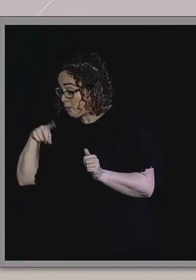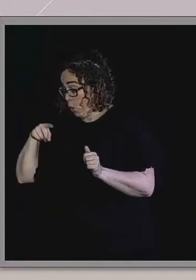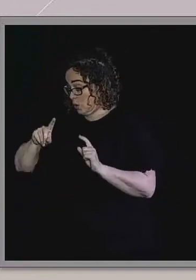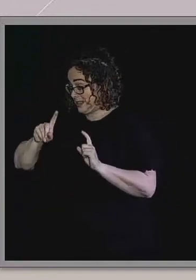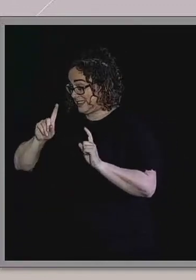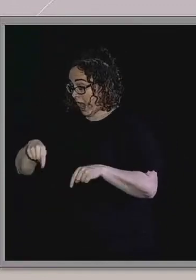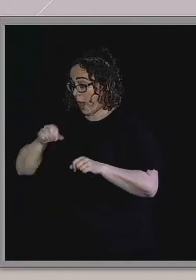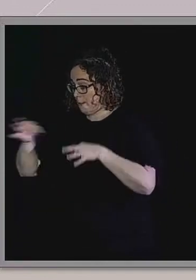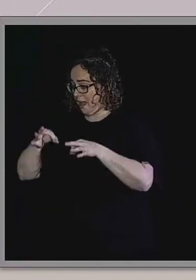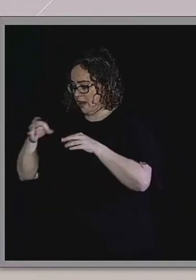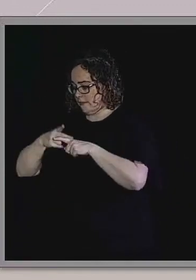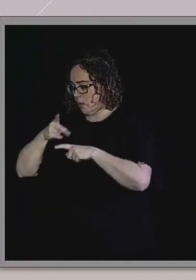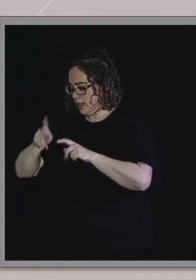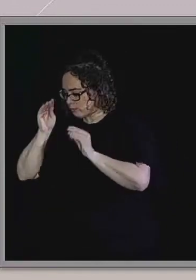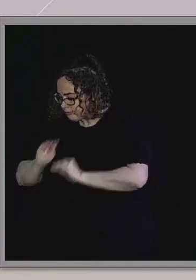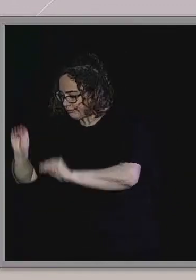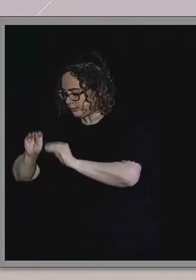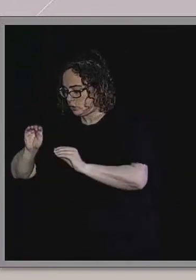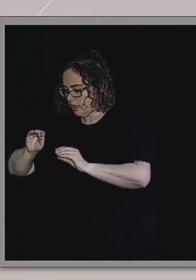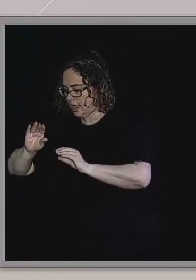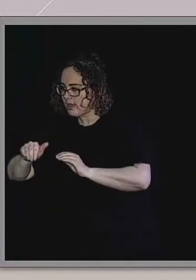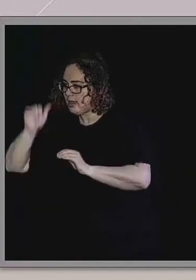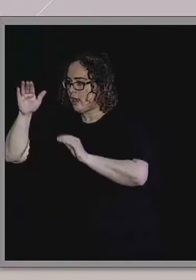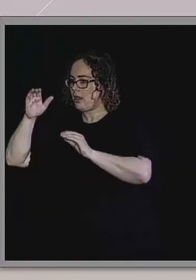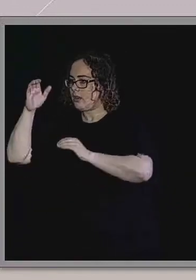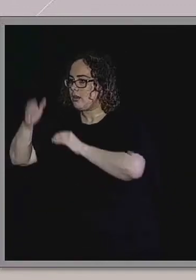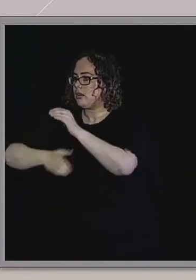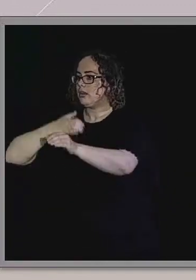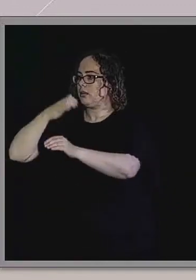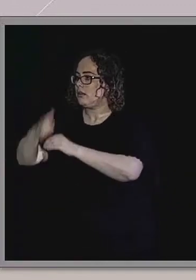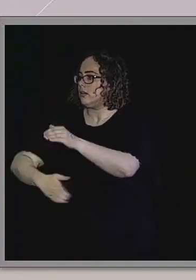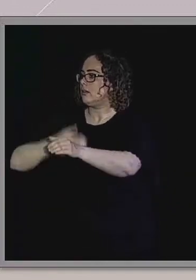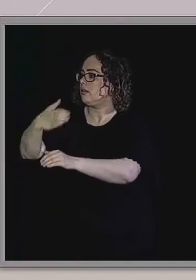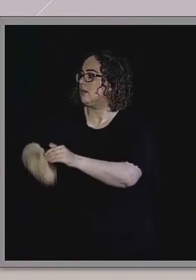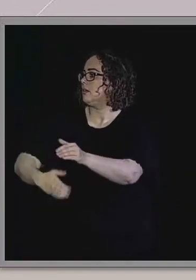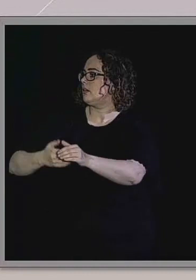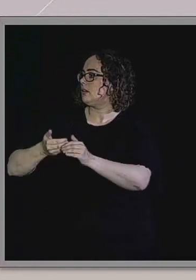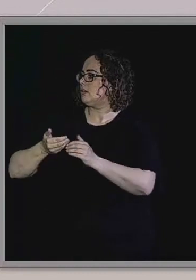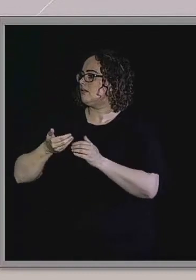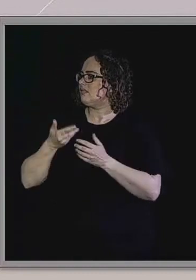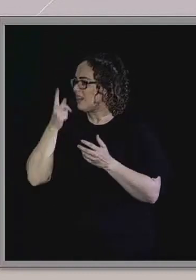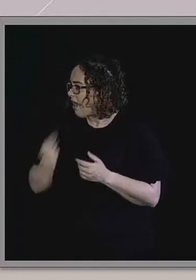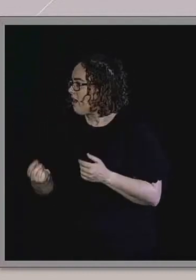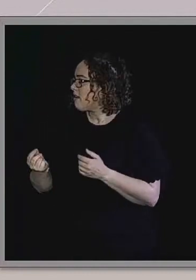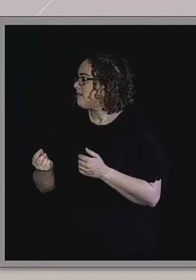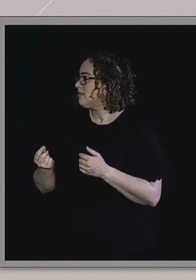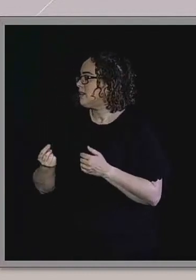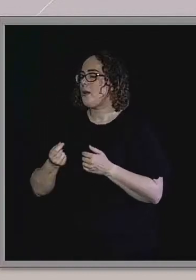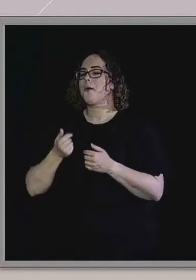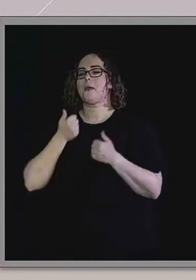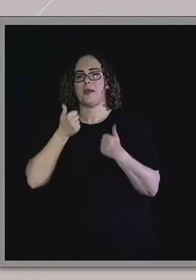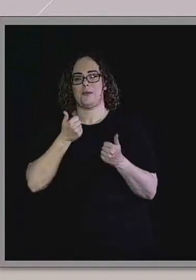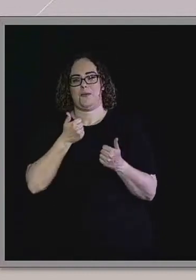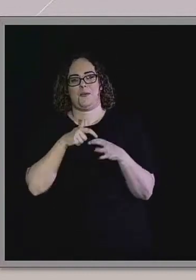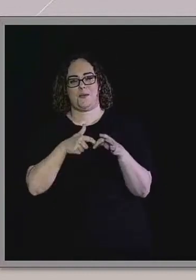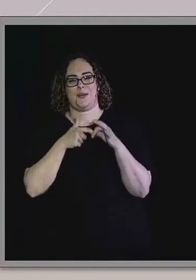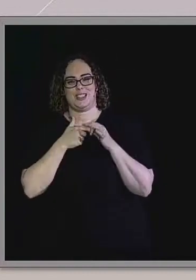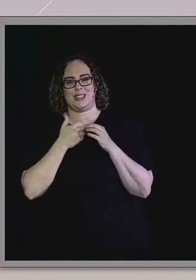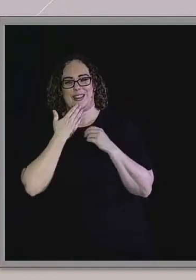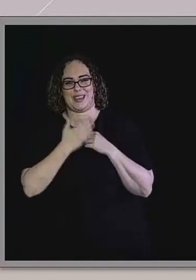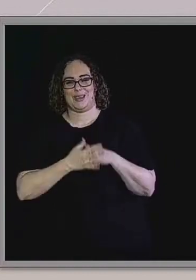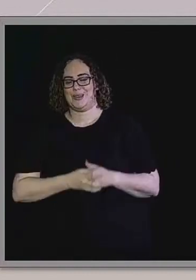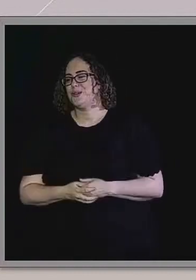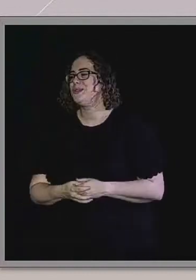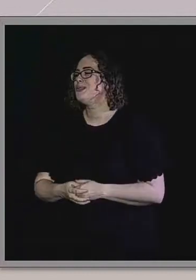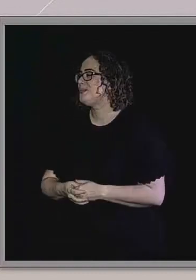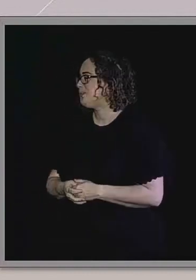anything structurally around that? Yeah. That's a great question. Yep. That's it. You can go for it, answer that one. Yeah, and I think firstly